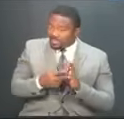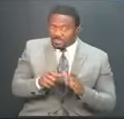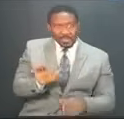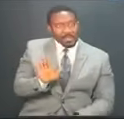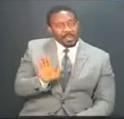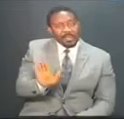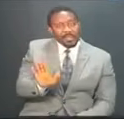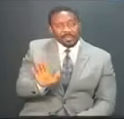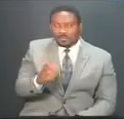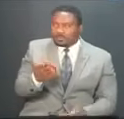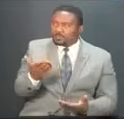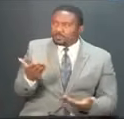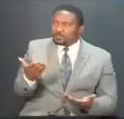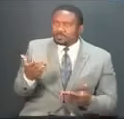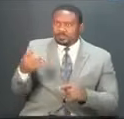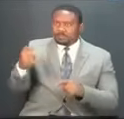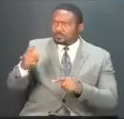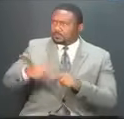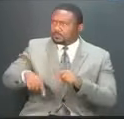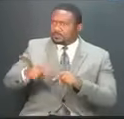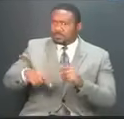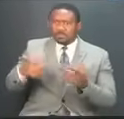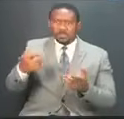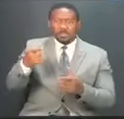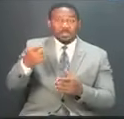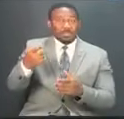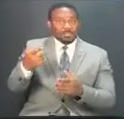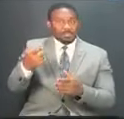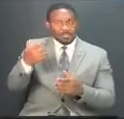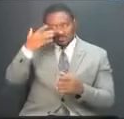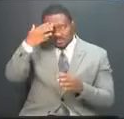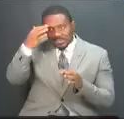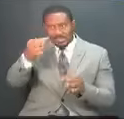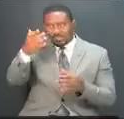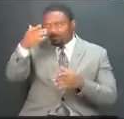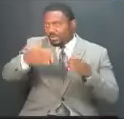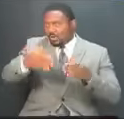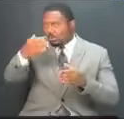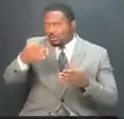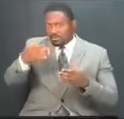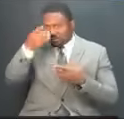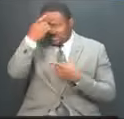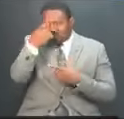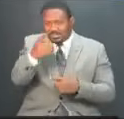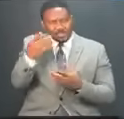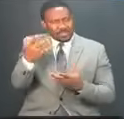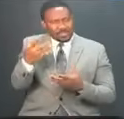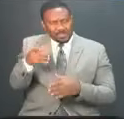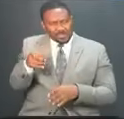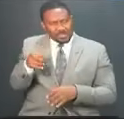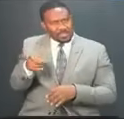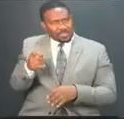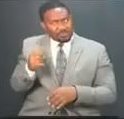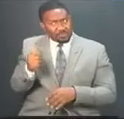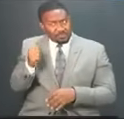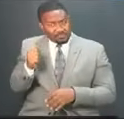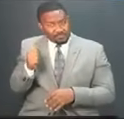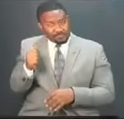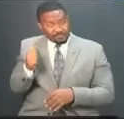execution of the orders or the judgment of the court. So